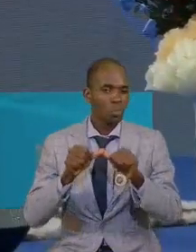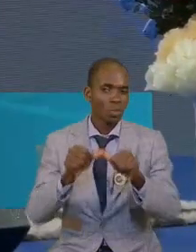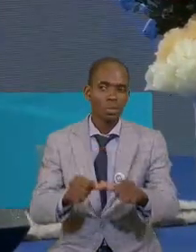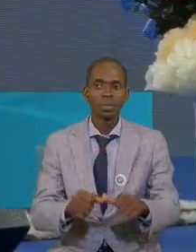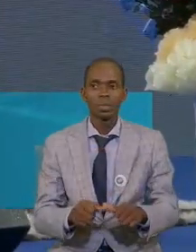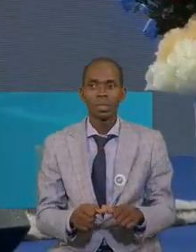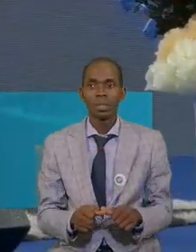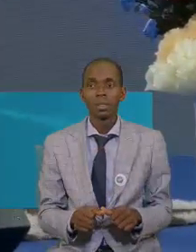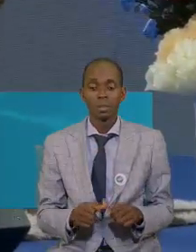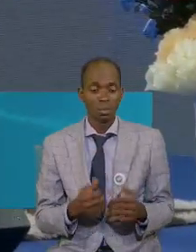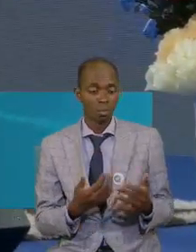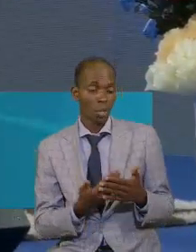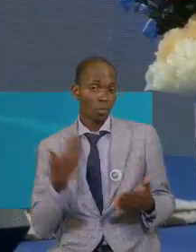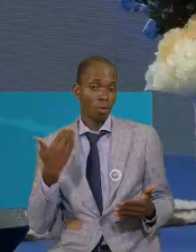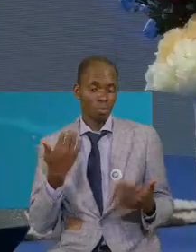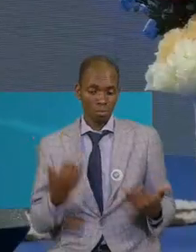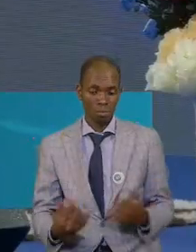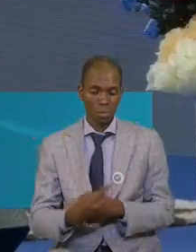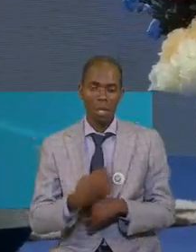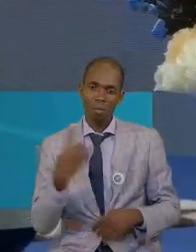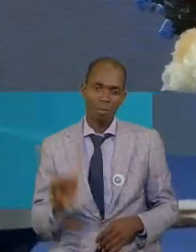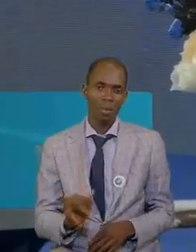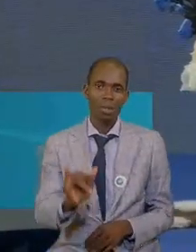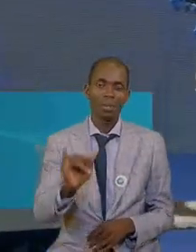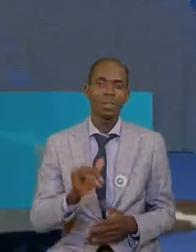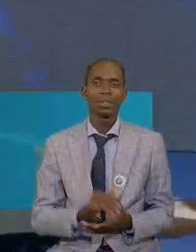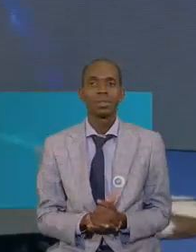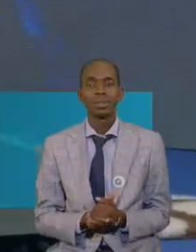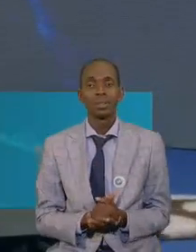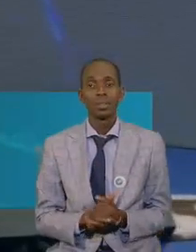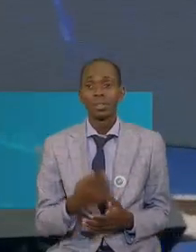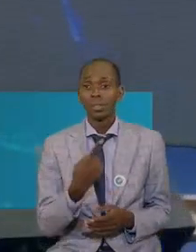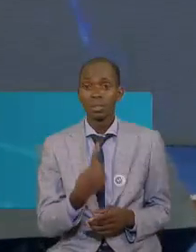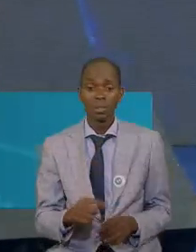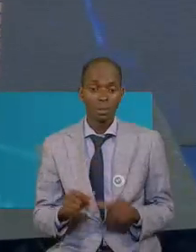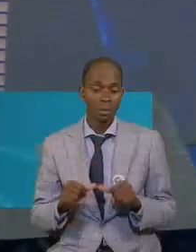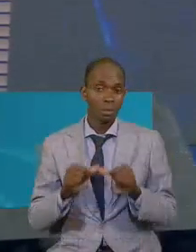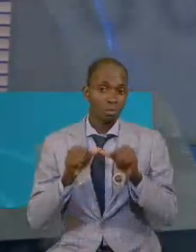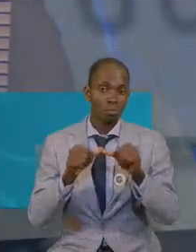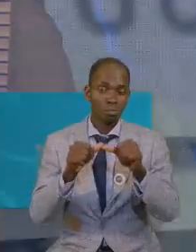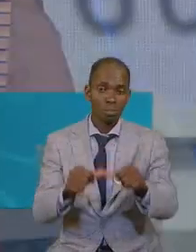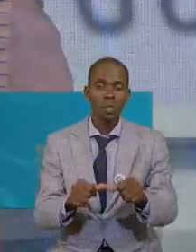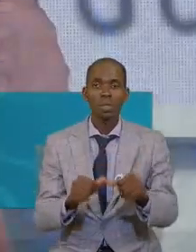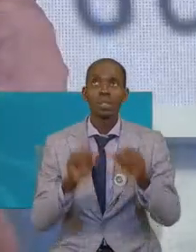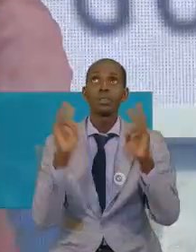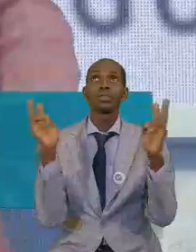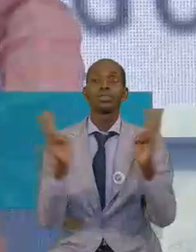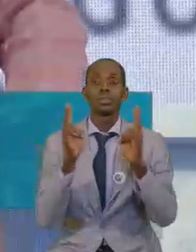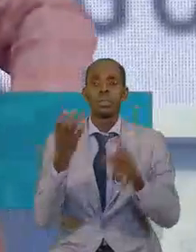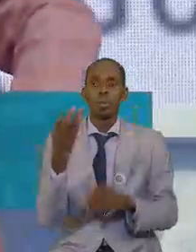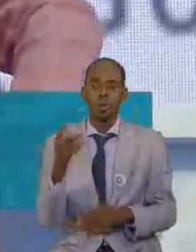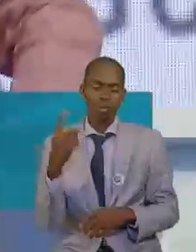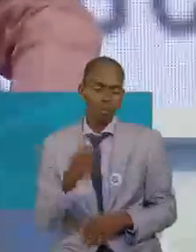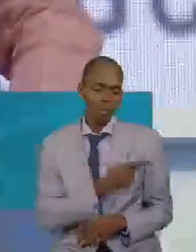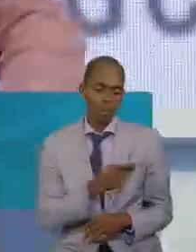before, today, and forever. The perpetual triumph of the Prince and of